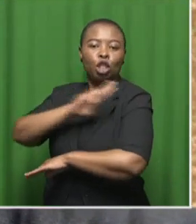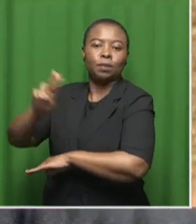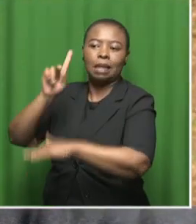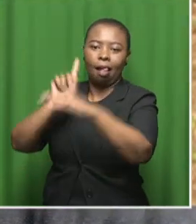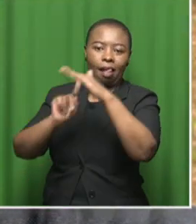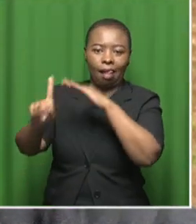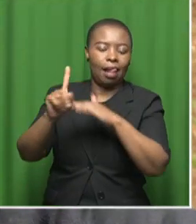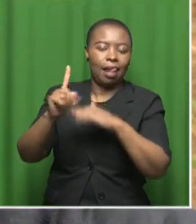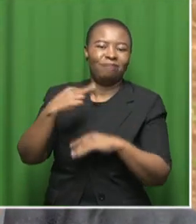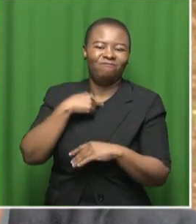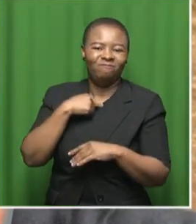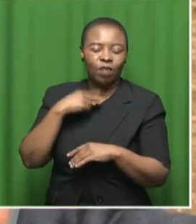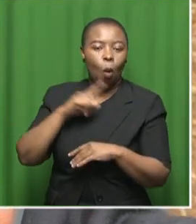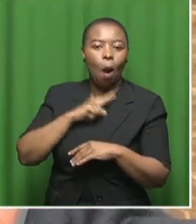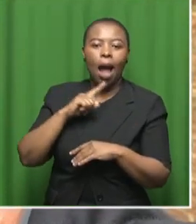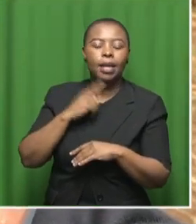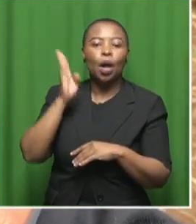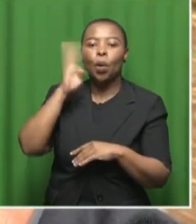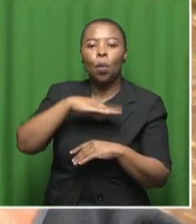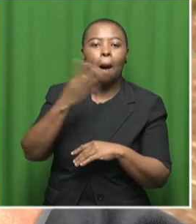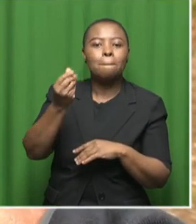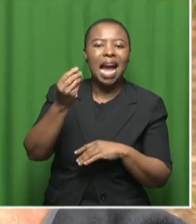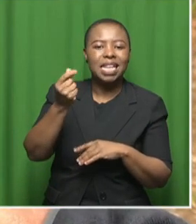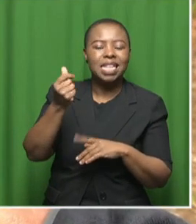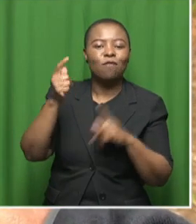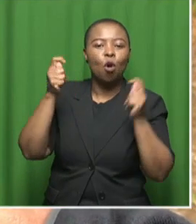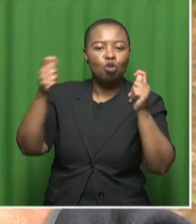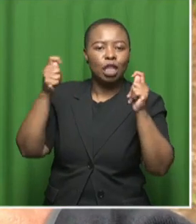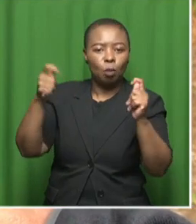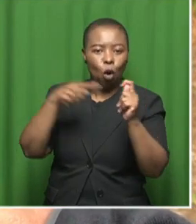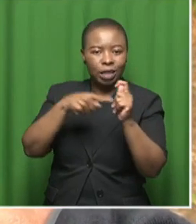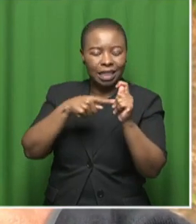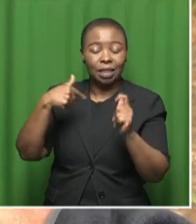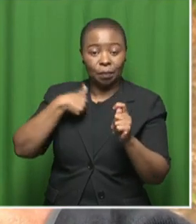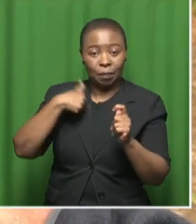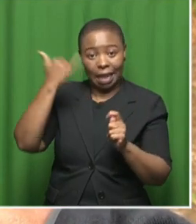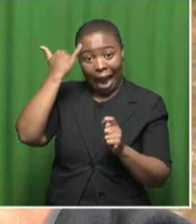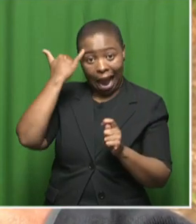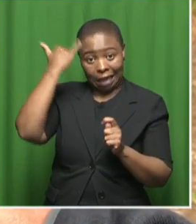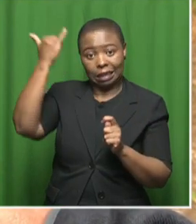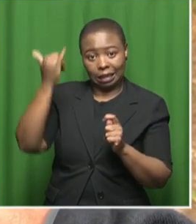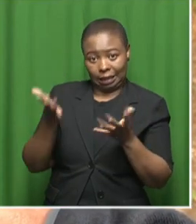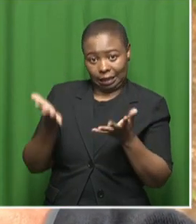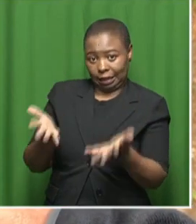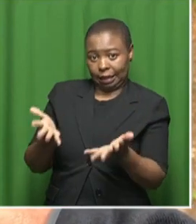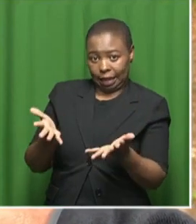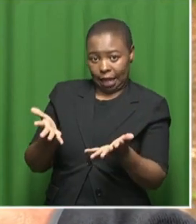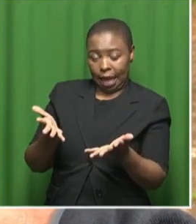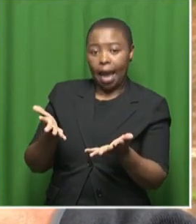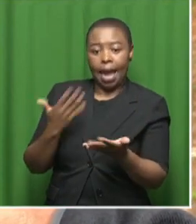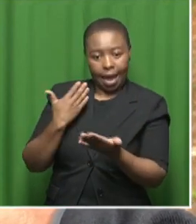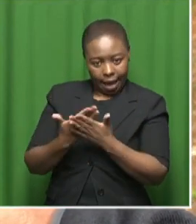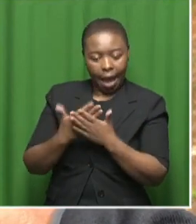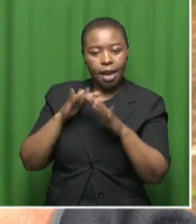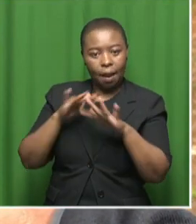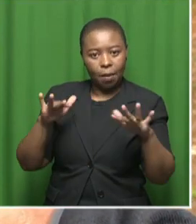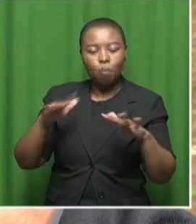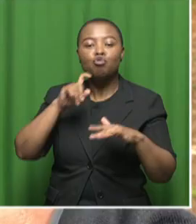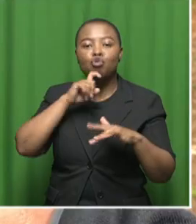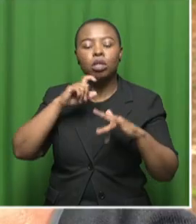money to pay our transport. So I'm coming with this innovation to say everybody they can use a water